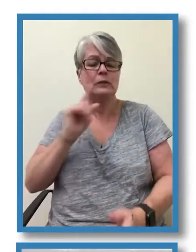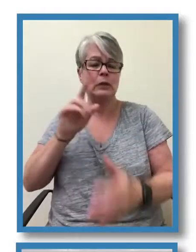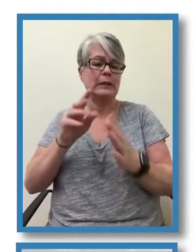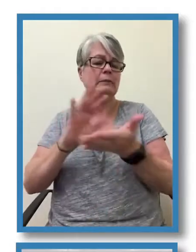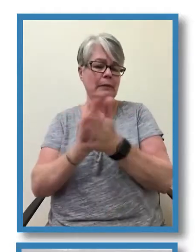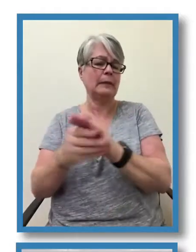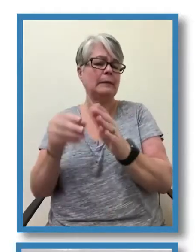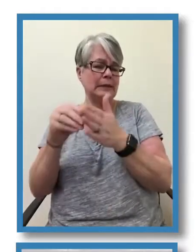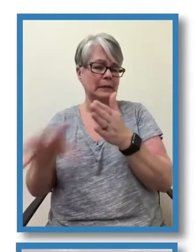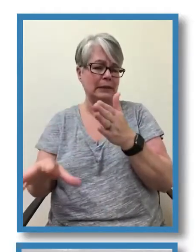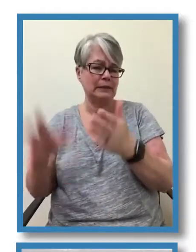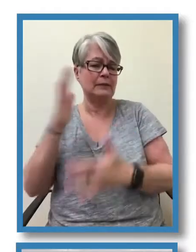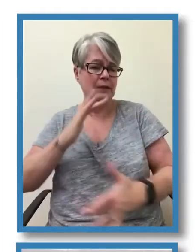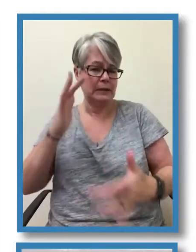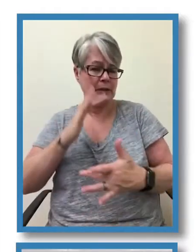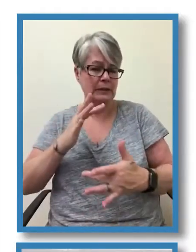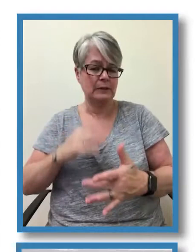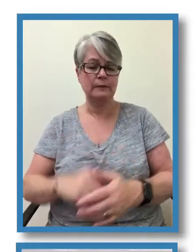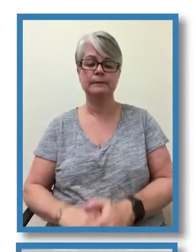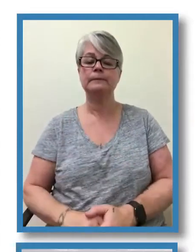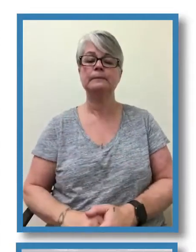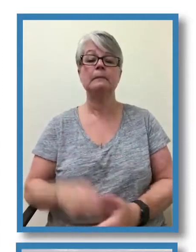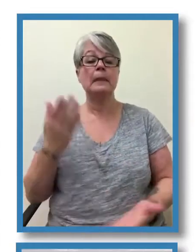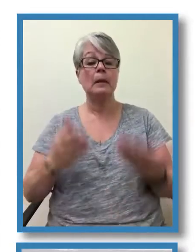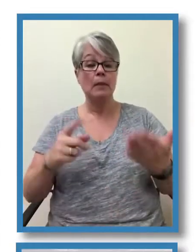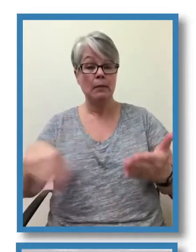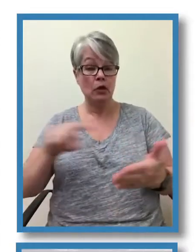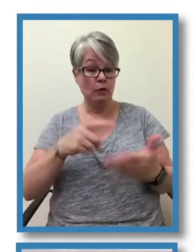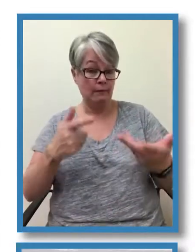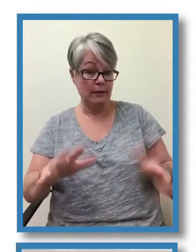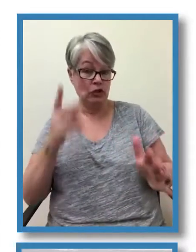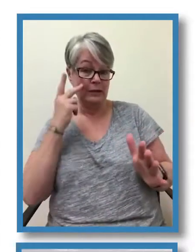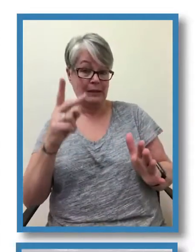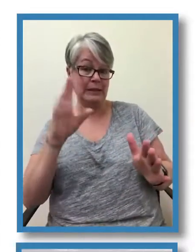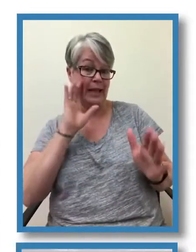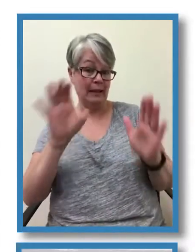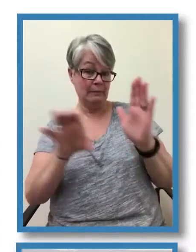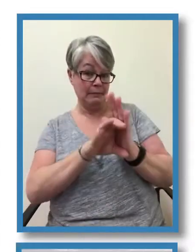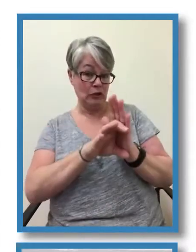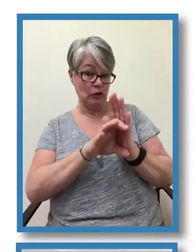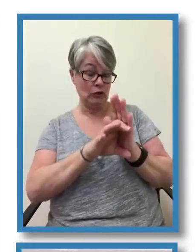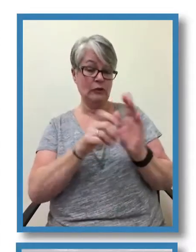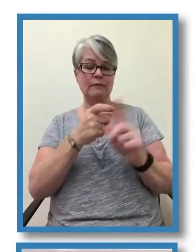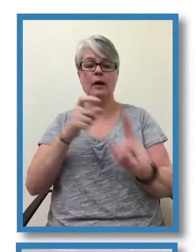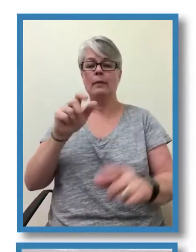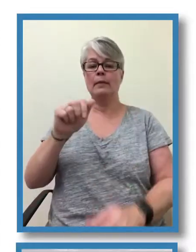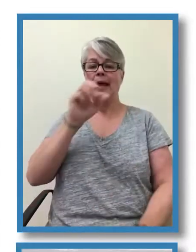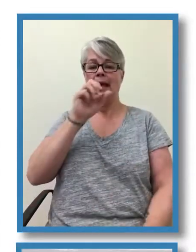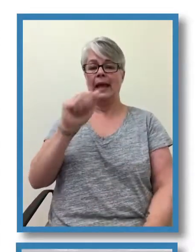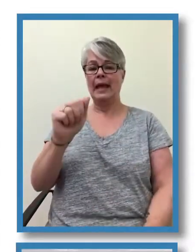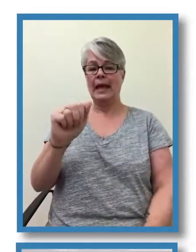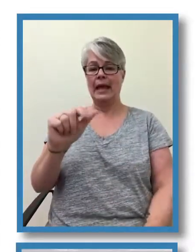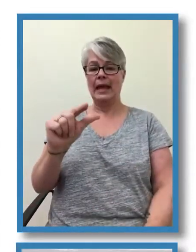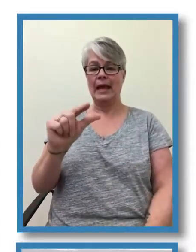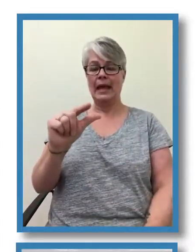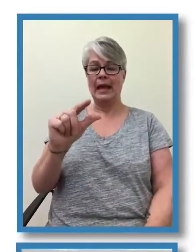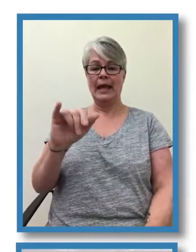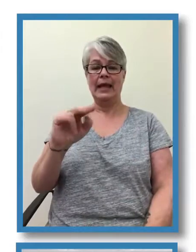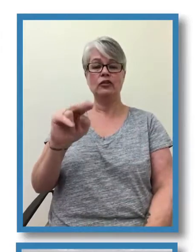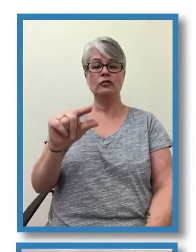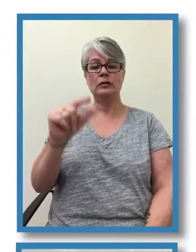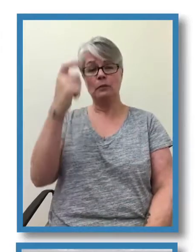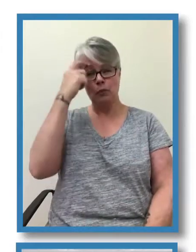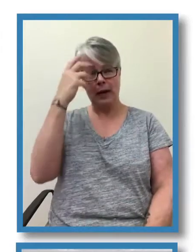describe the spectrum of cognitive decline. And so on the far left, we regard people who are